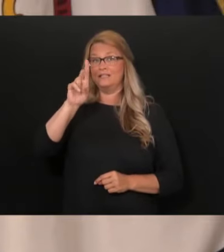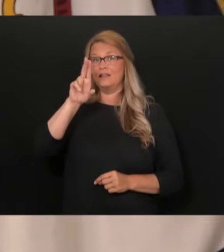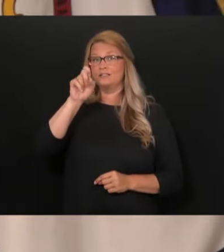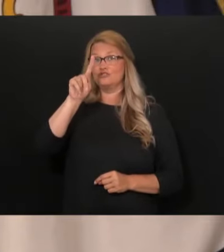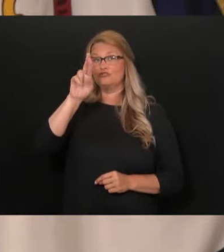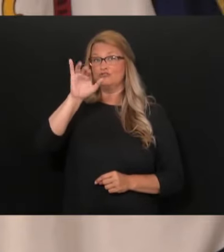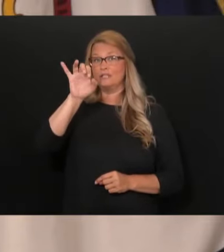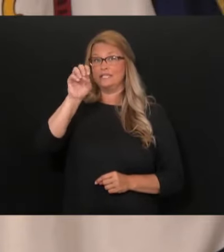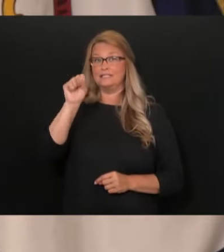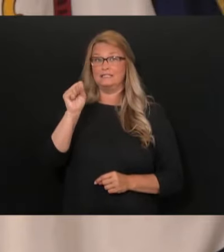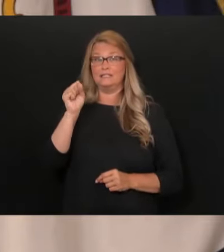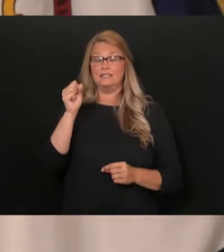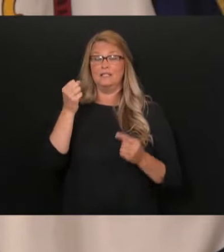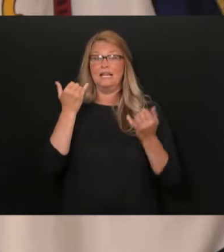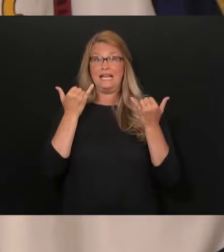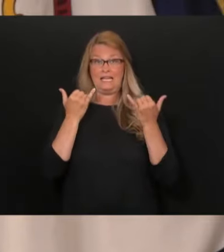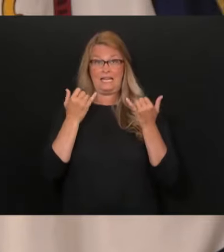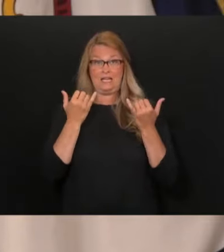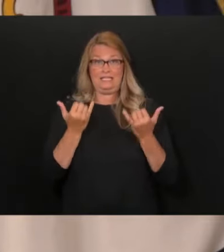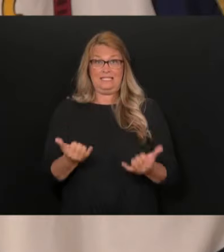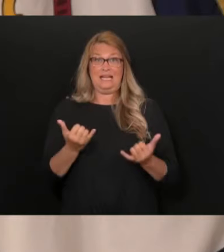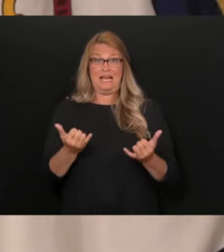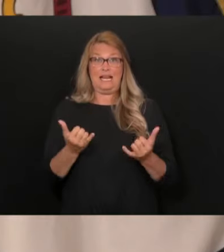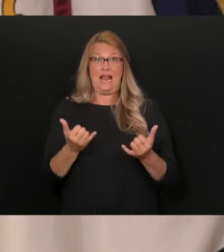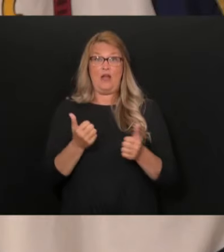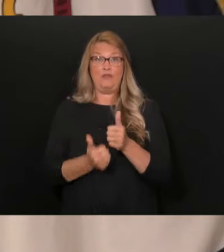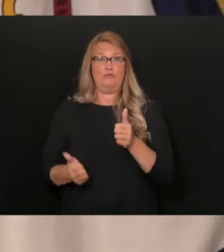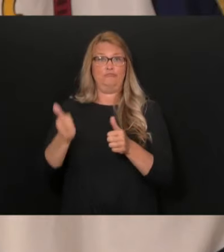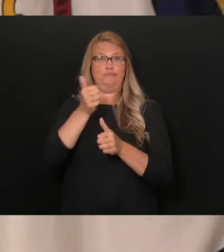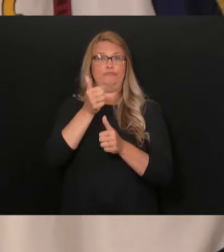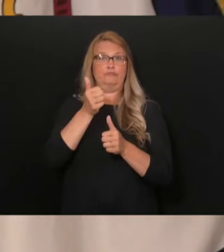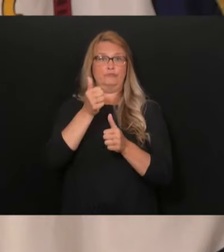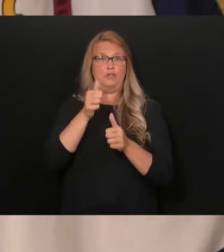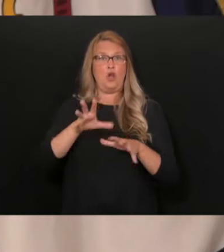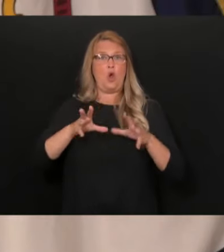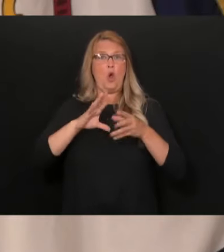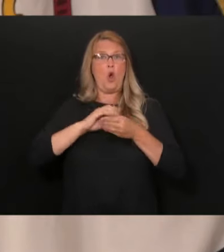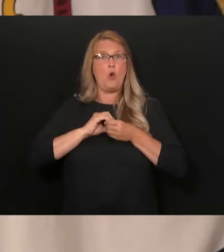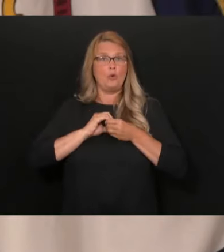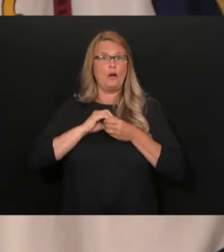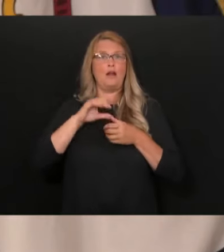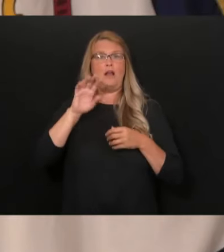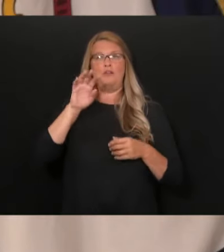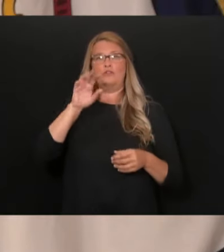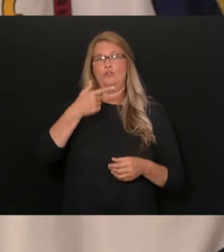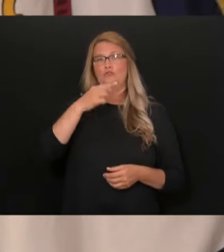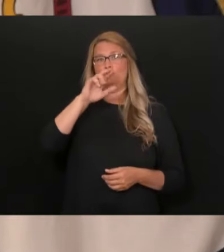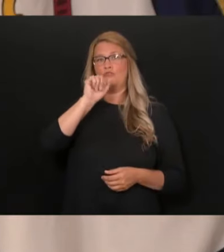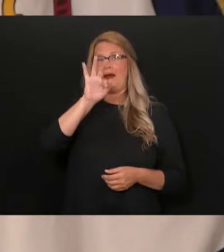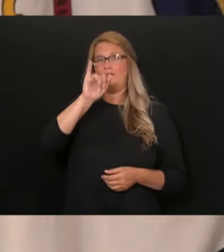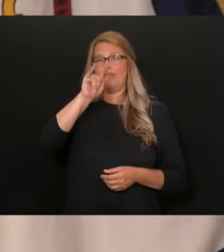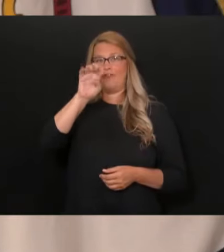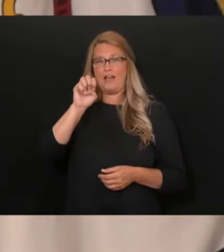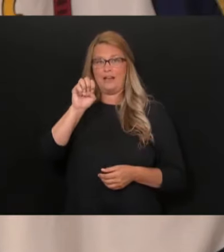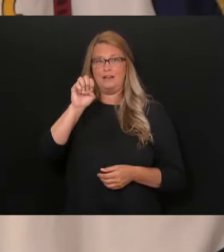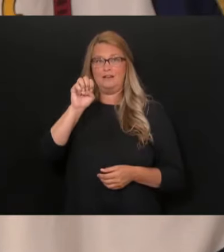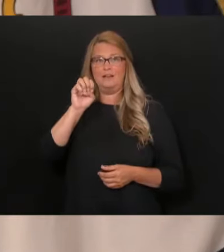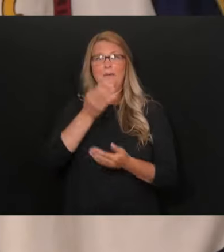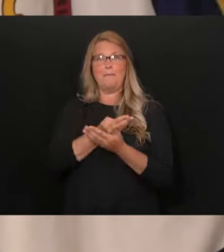recently become the majority owner of Advanced Graphite Materials located in